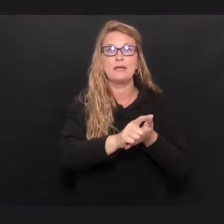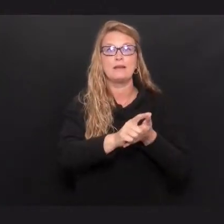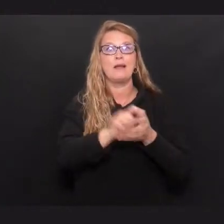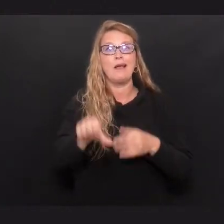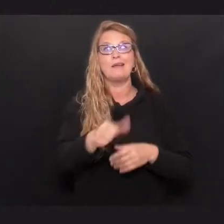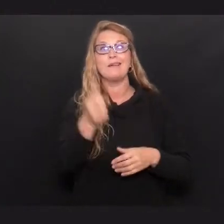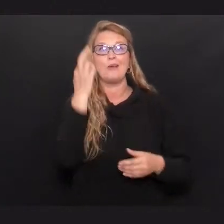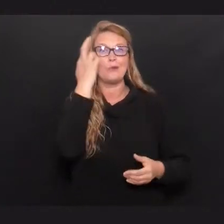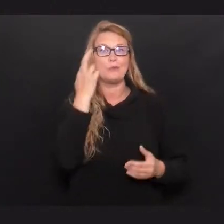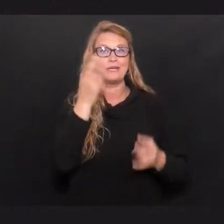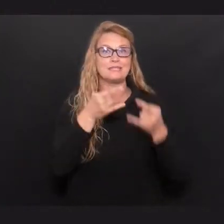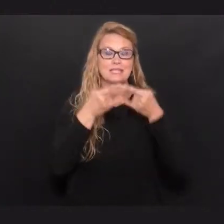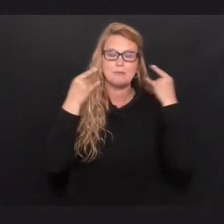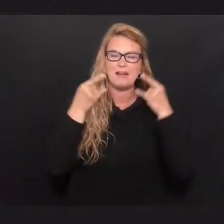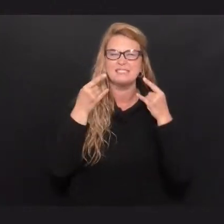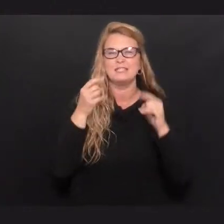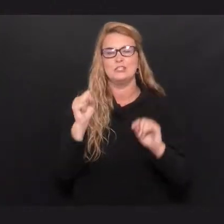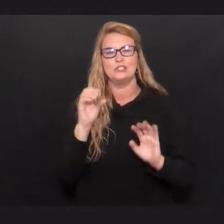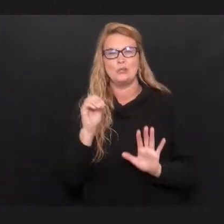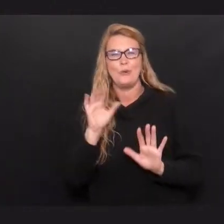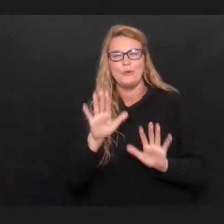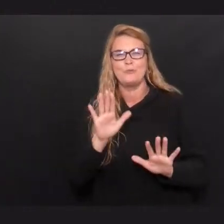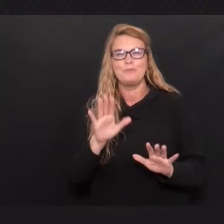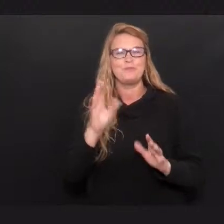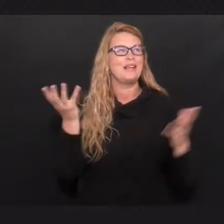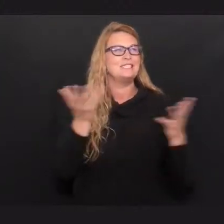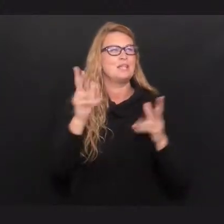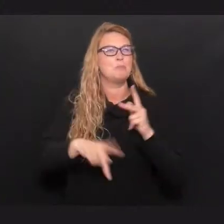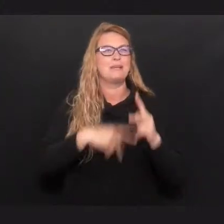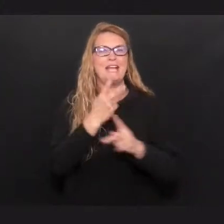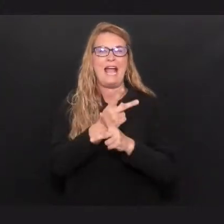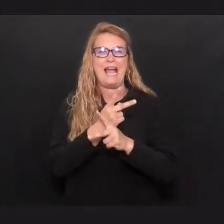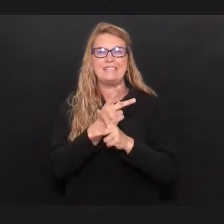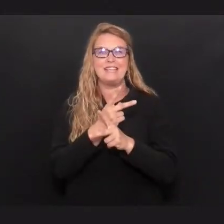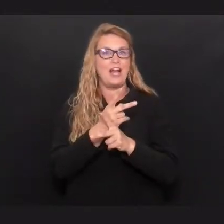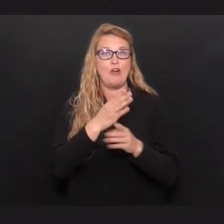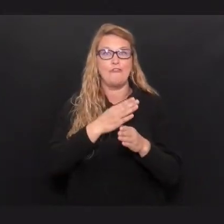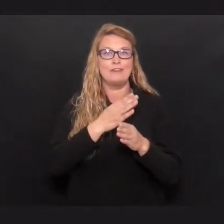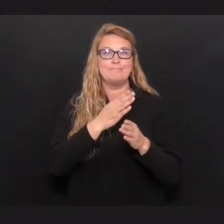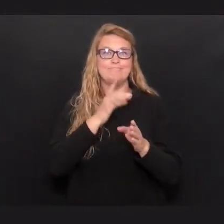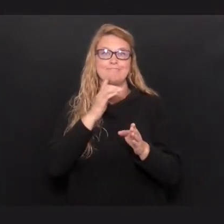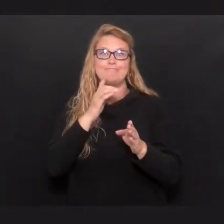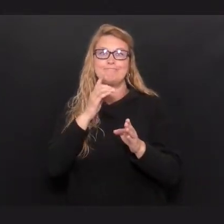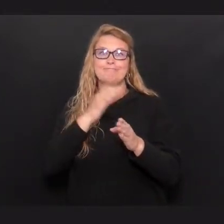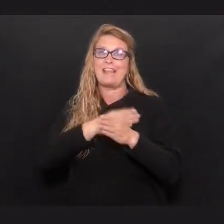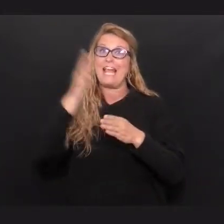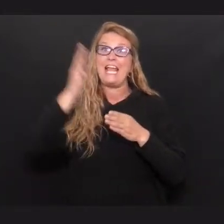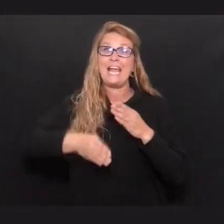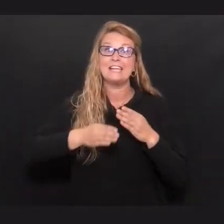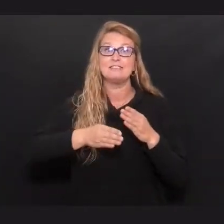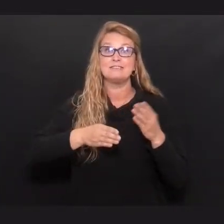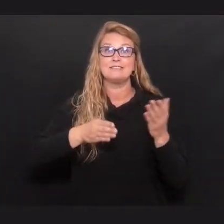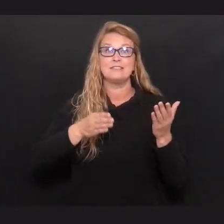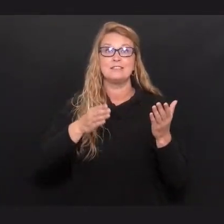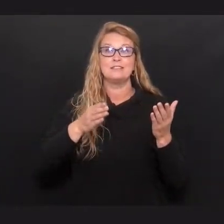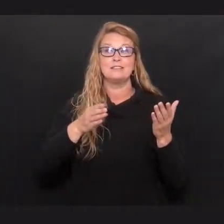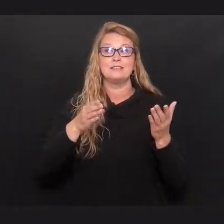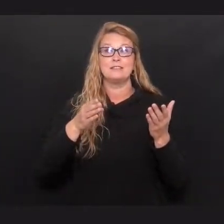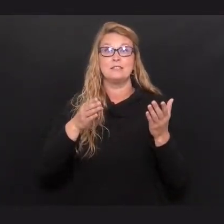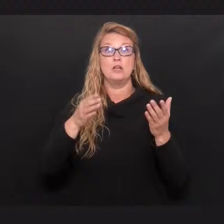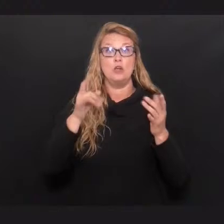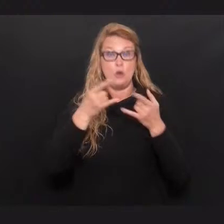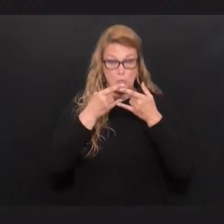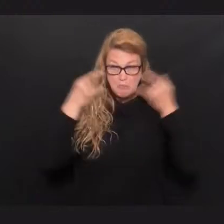keep the masks on. So is there some type of finish line in place where you could tell people who are wearing masks, who are